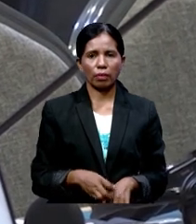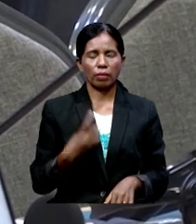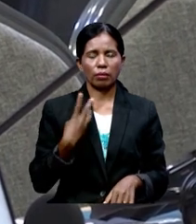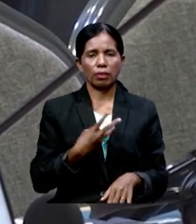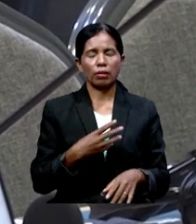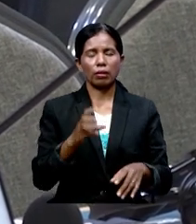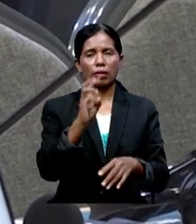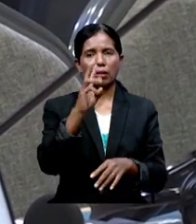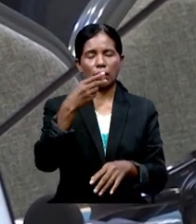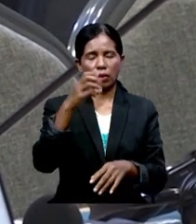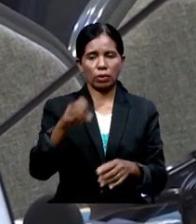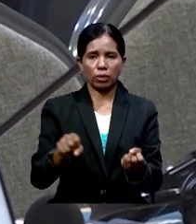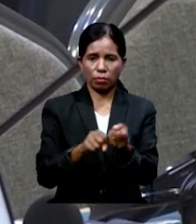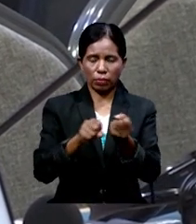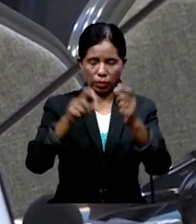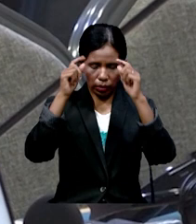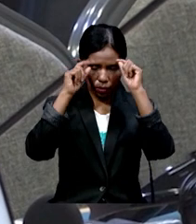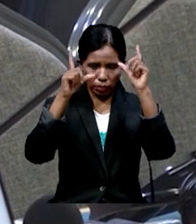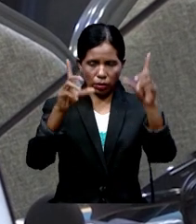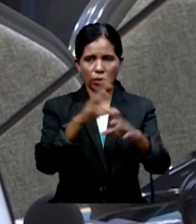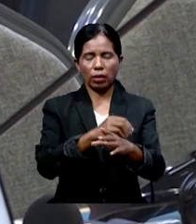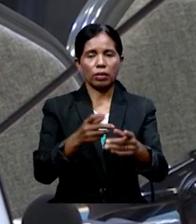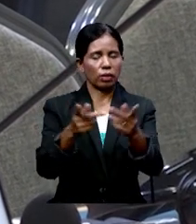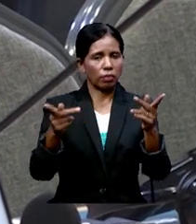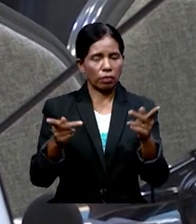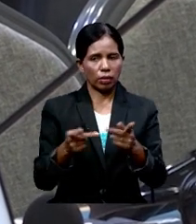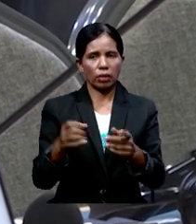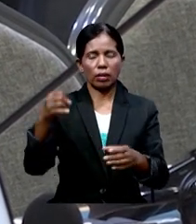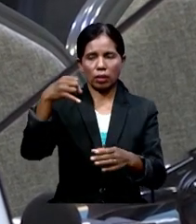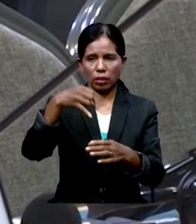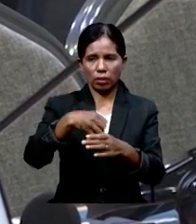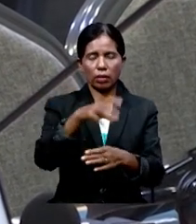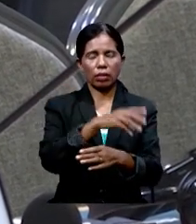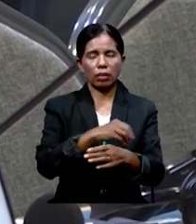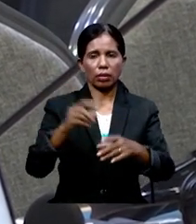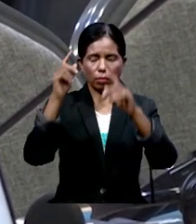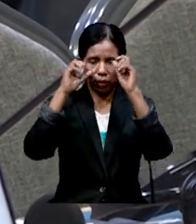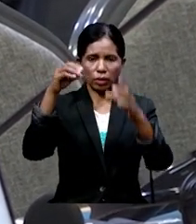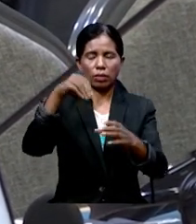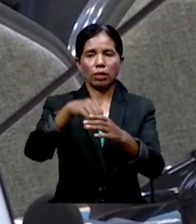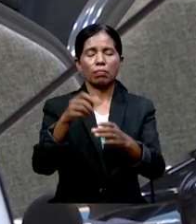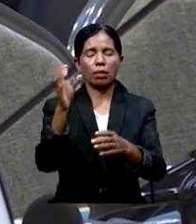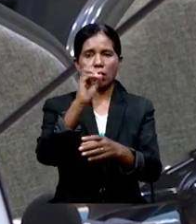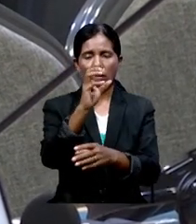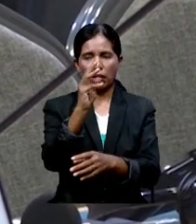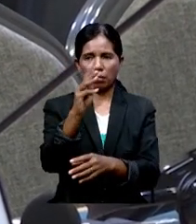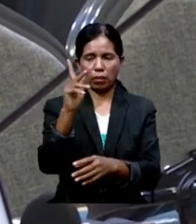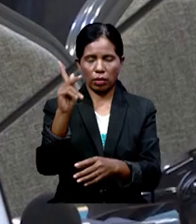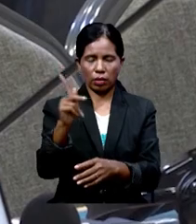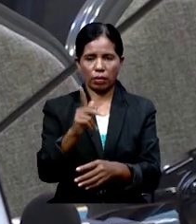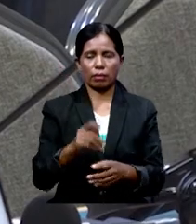WTO consistent framework in several areas, including intellectual property rights, customs administration, and